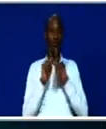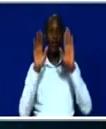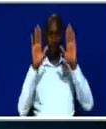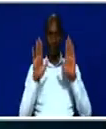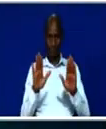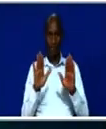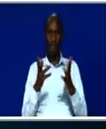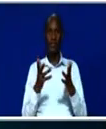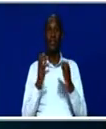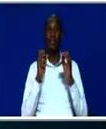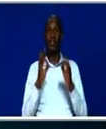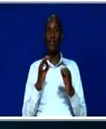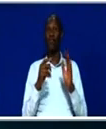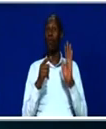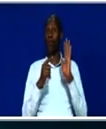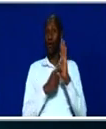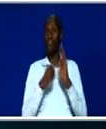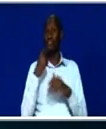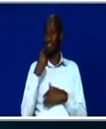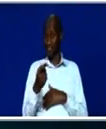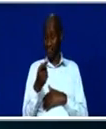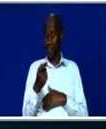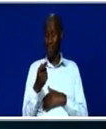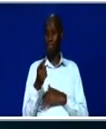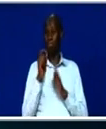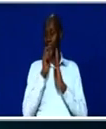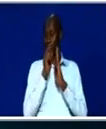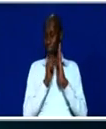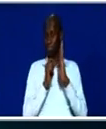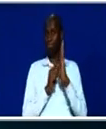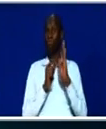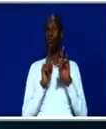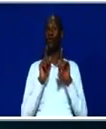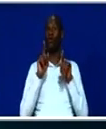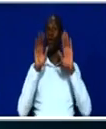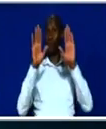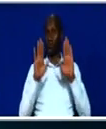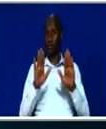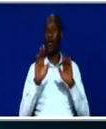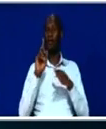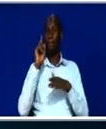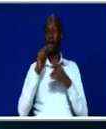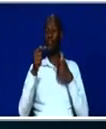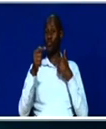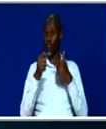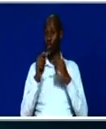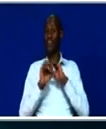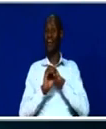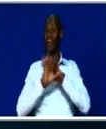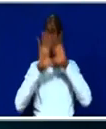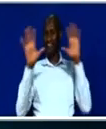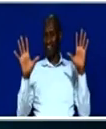that when you are putting across our point, when you are writing it down, it is important that it has to be short and